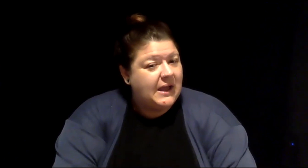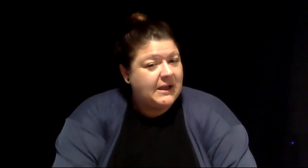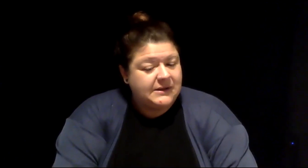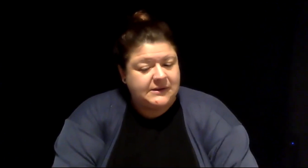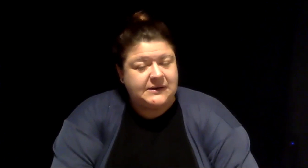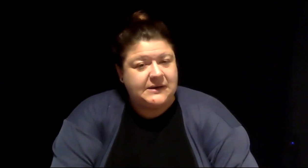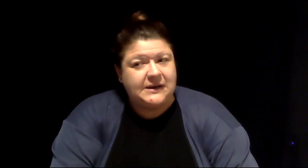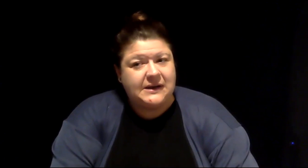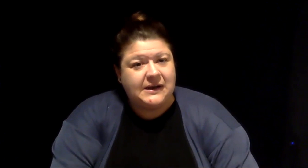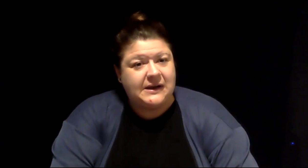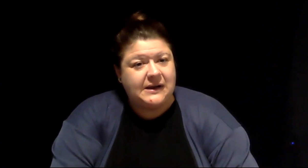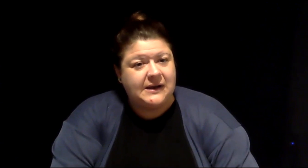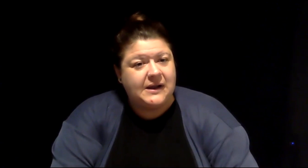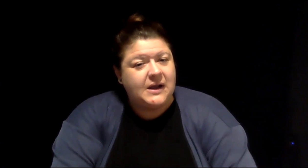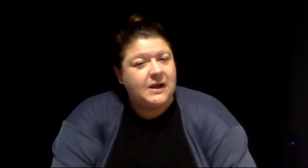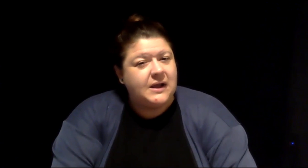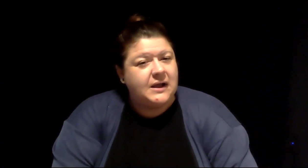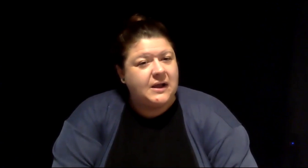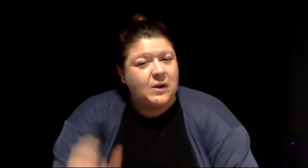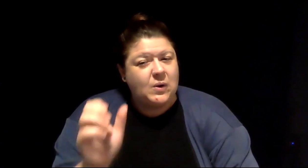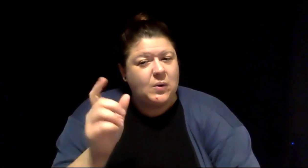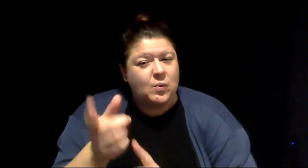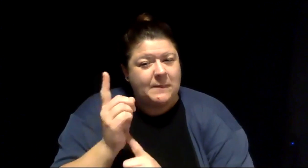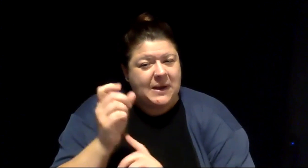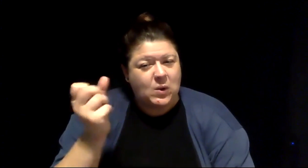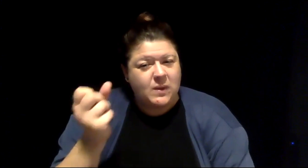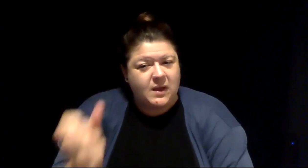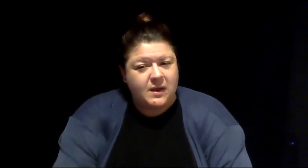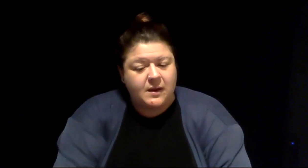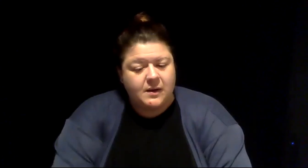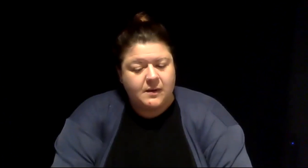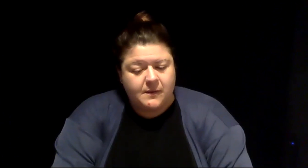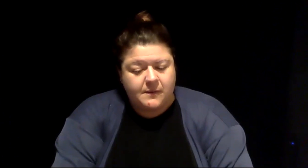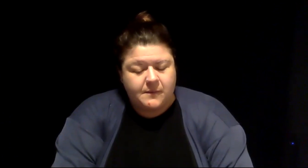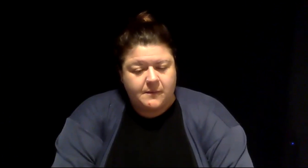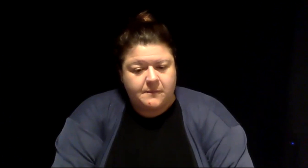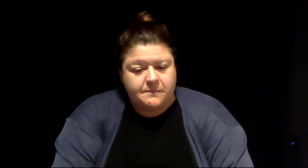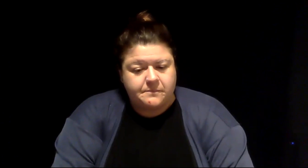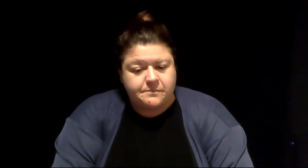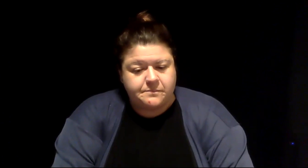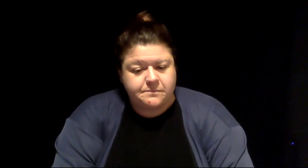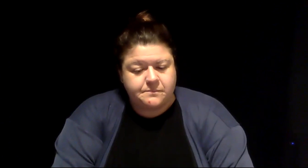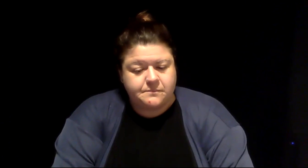Sorry. Can I record what here?